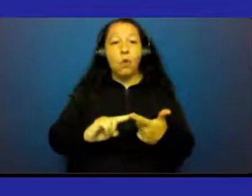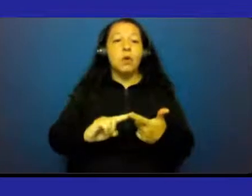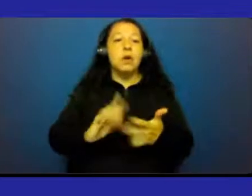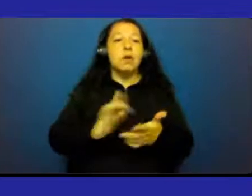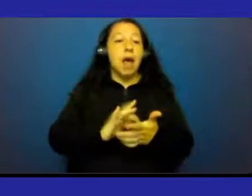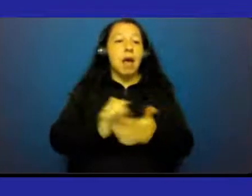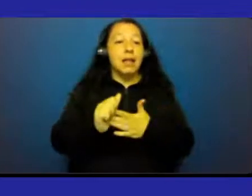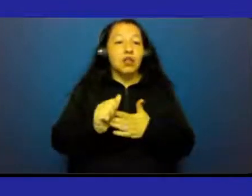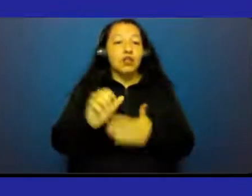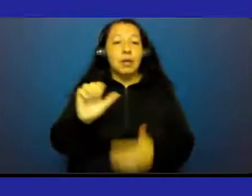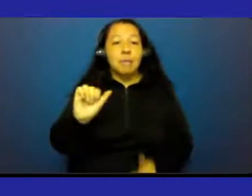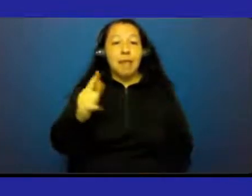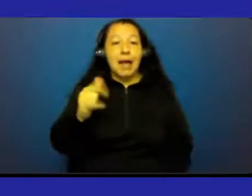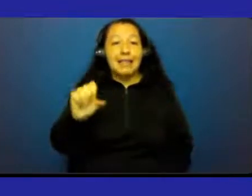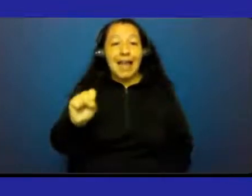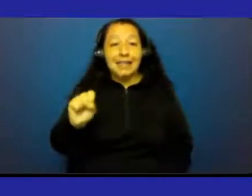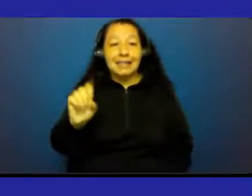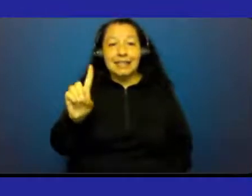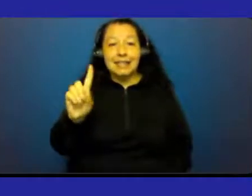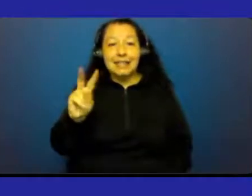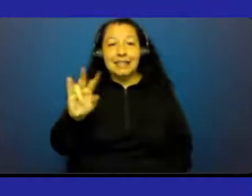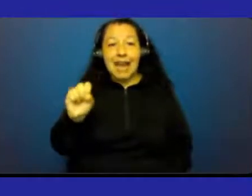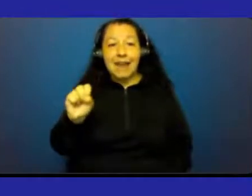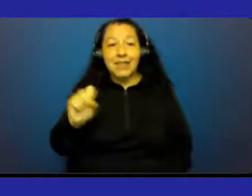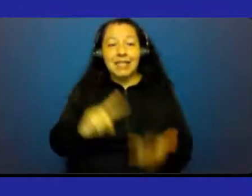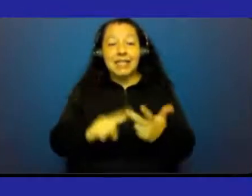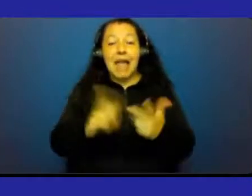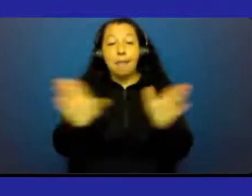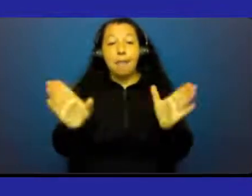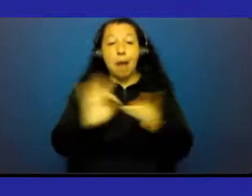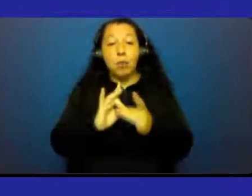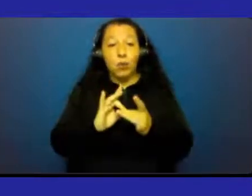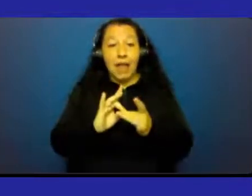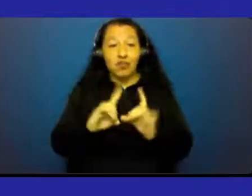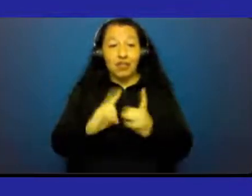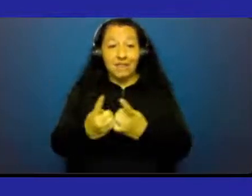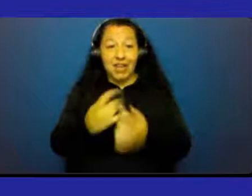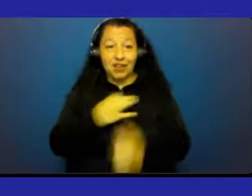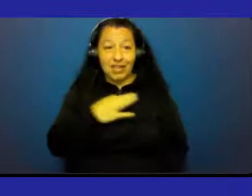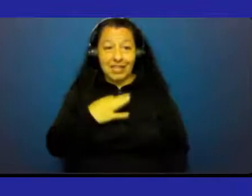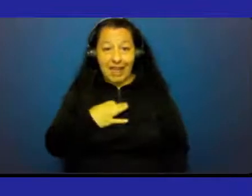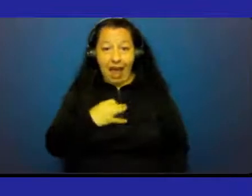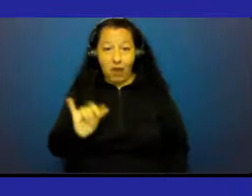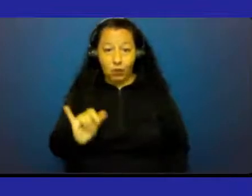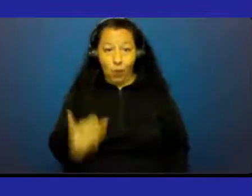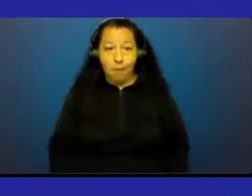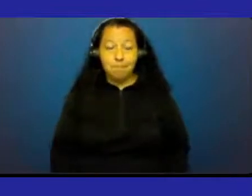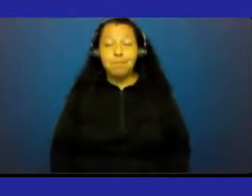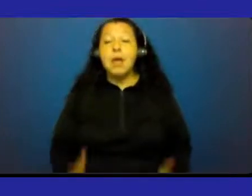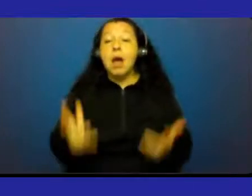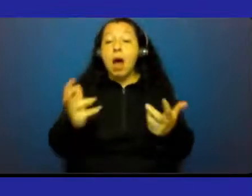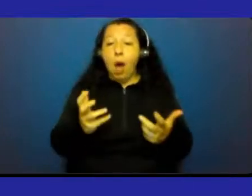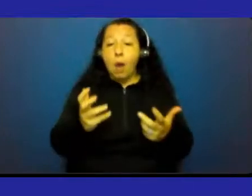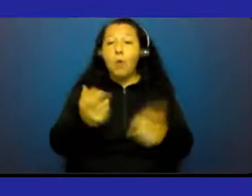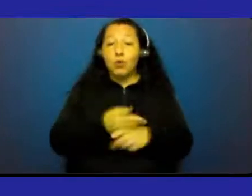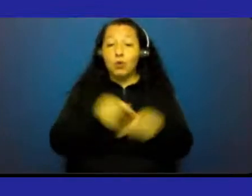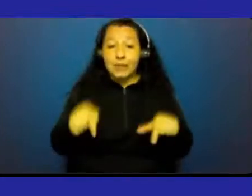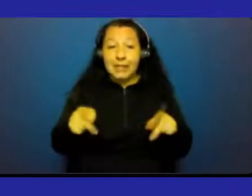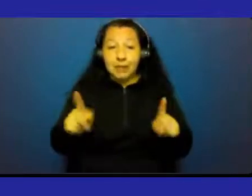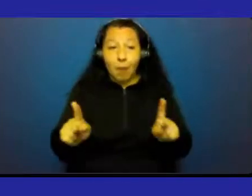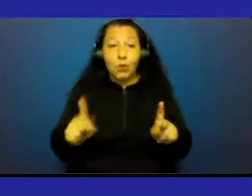Ms. Alexis Davis, and the public relations division staff. I want to take this opportunity